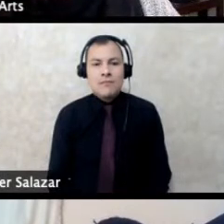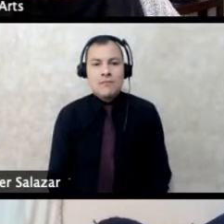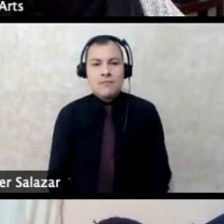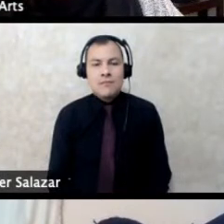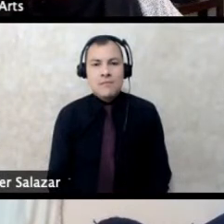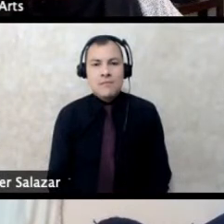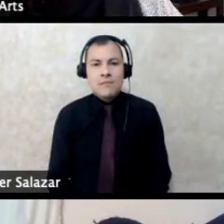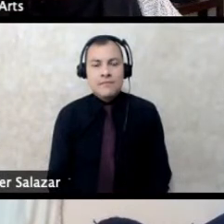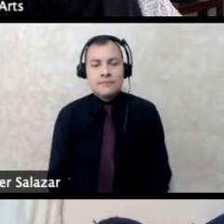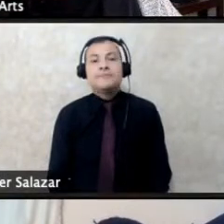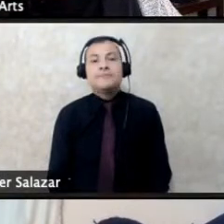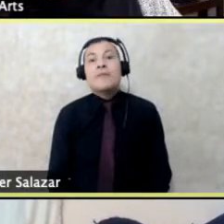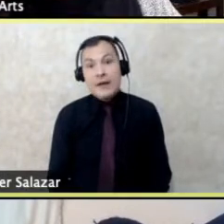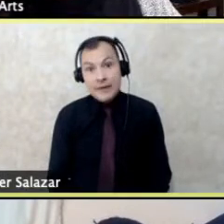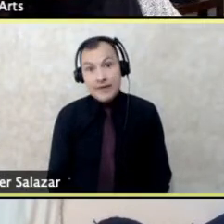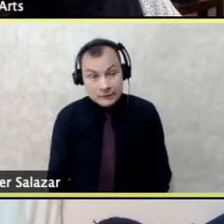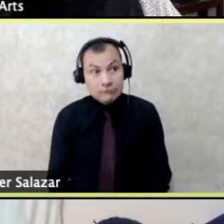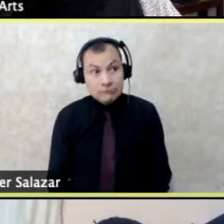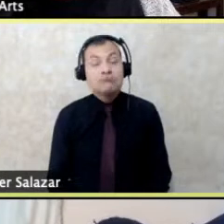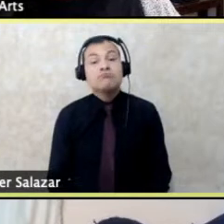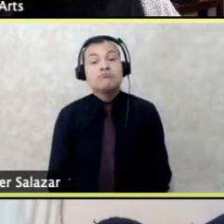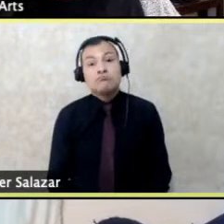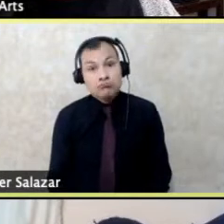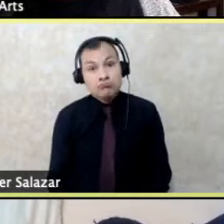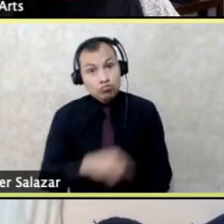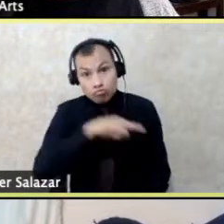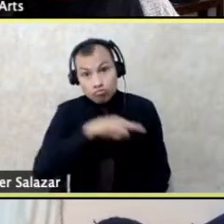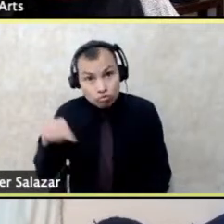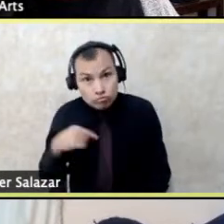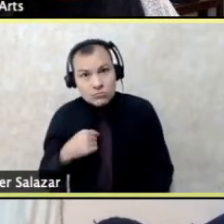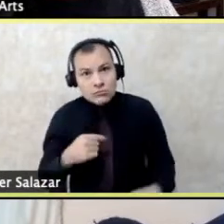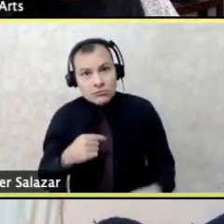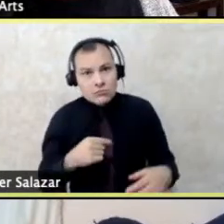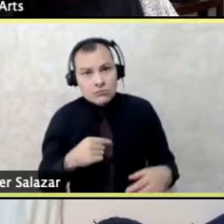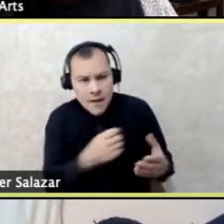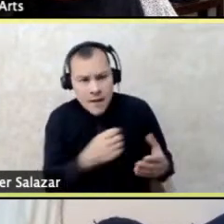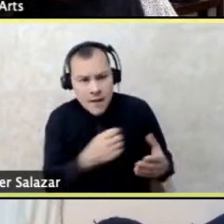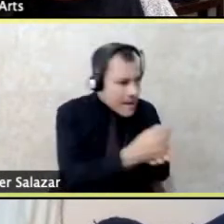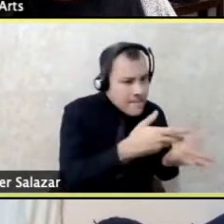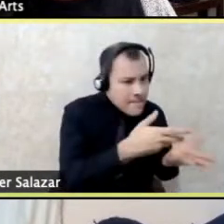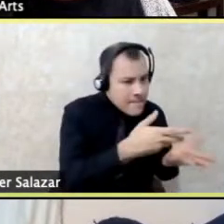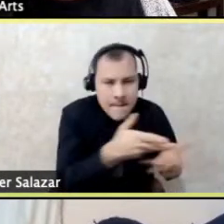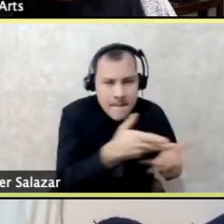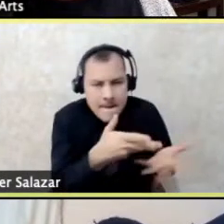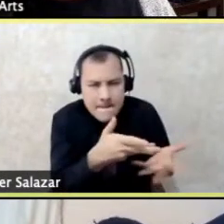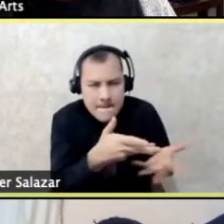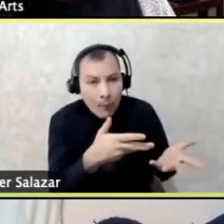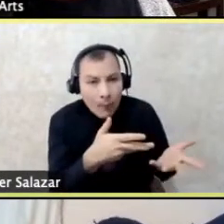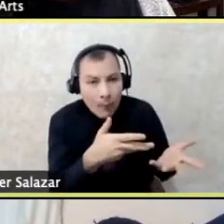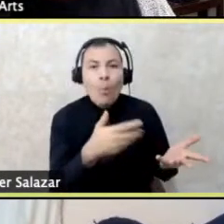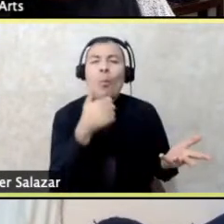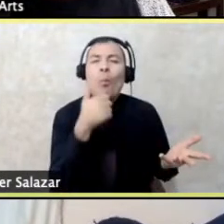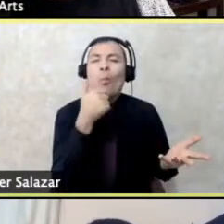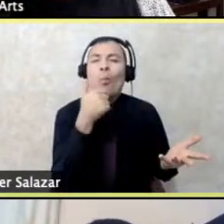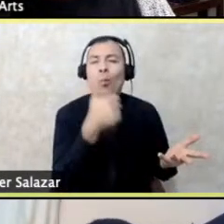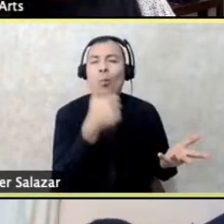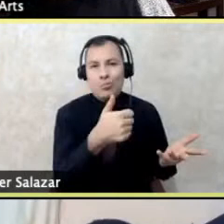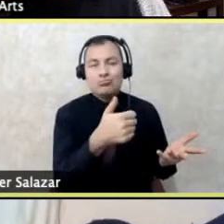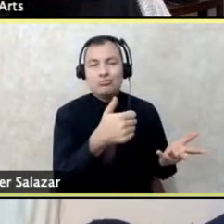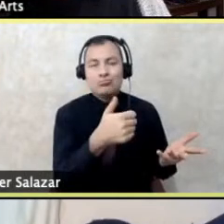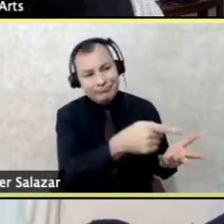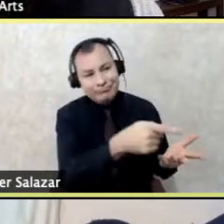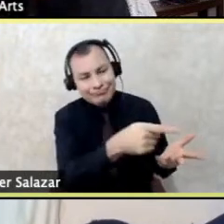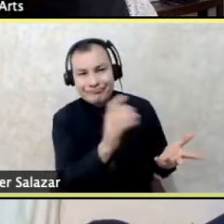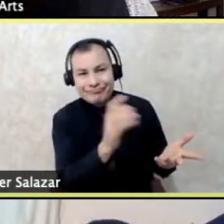Han sido resultados muy, muy bonitos. Hasta el año 2019, pues este año ha sido complejo por lo que ya sabemos todo el tema de pandemia. Pero hasta el año